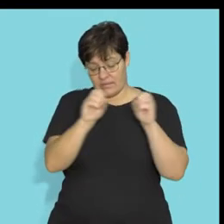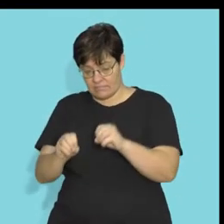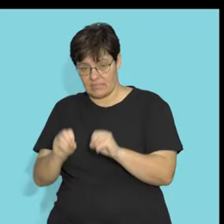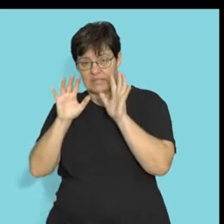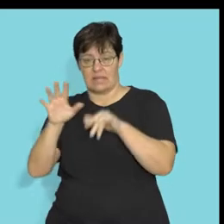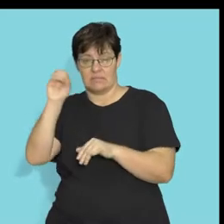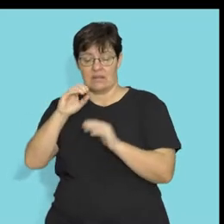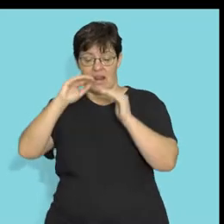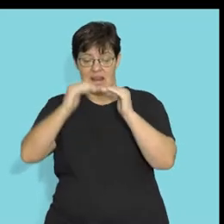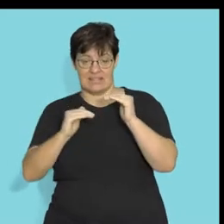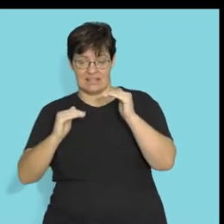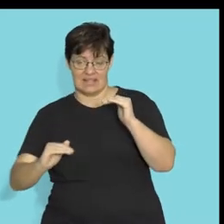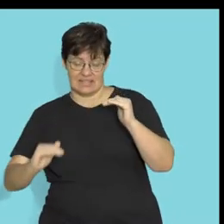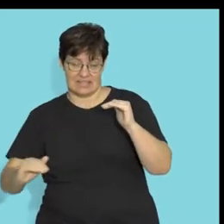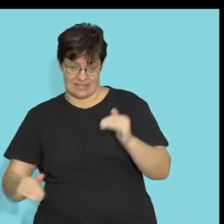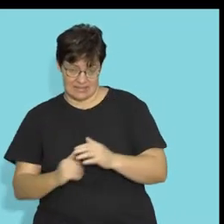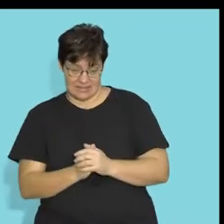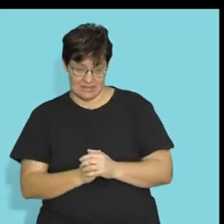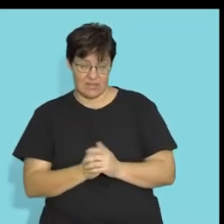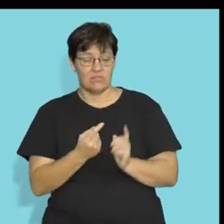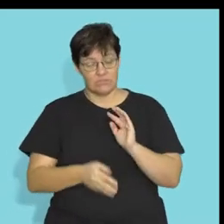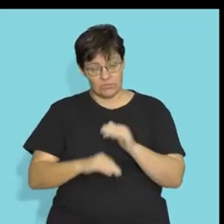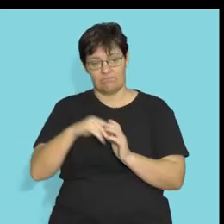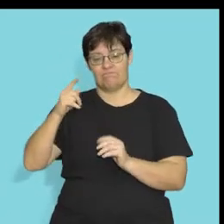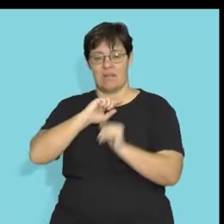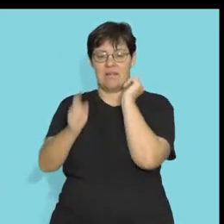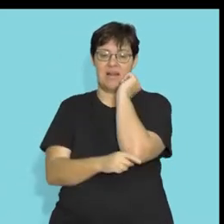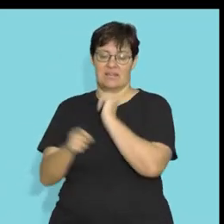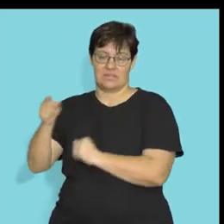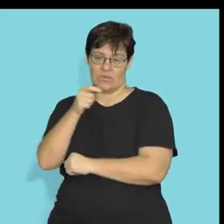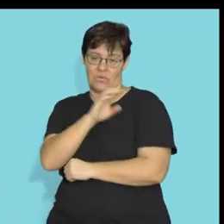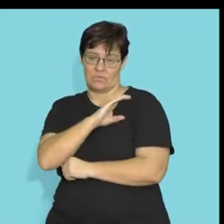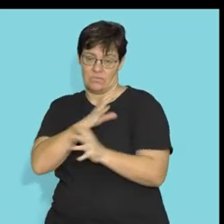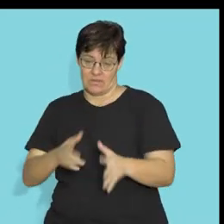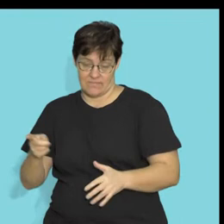direction, from your producers all the way to your tertiary consumers.